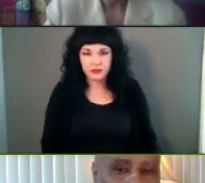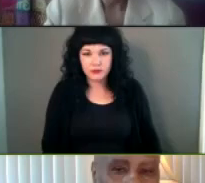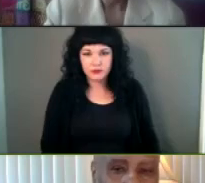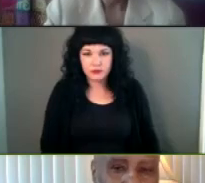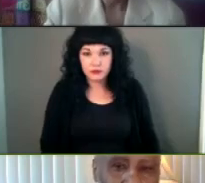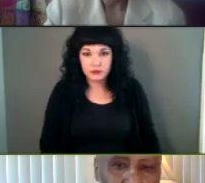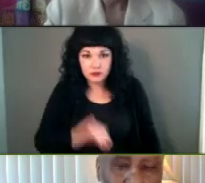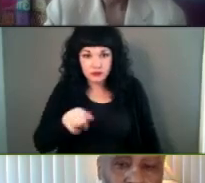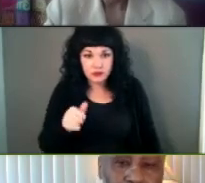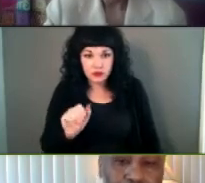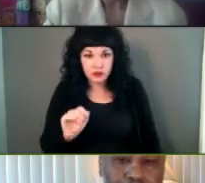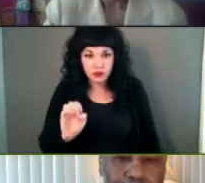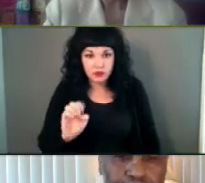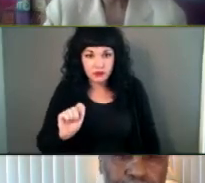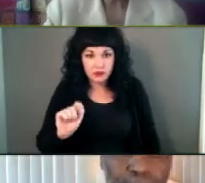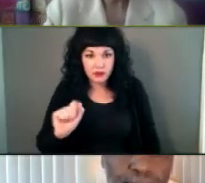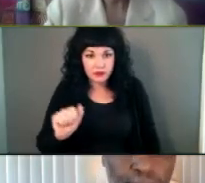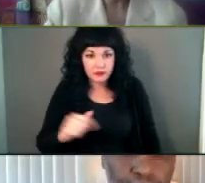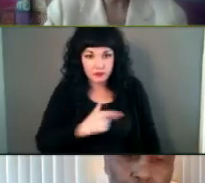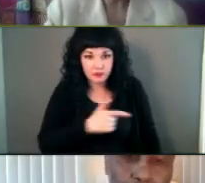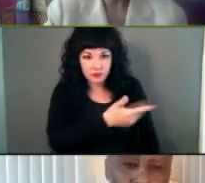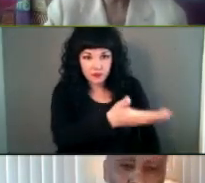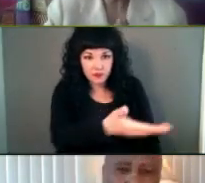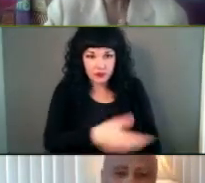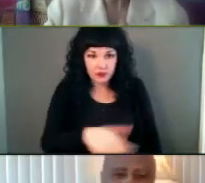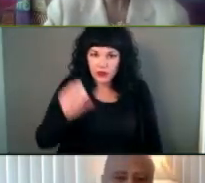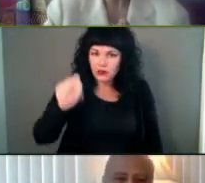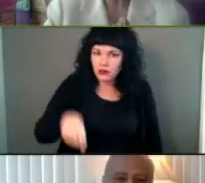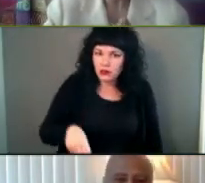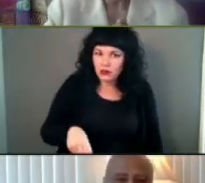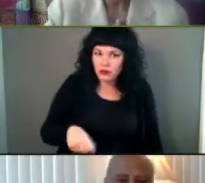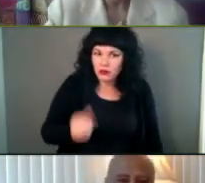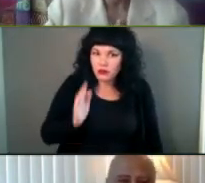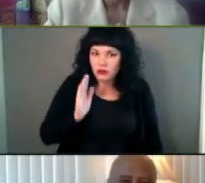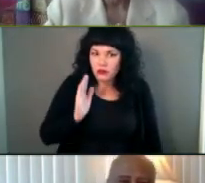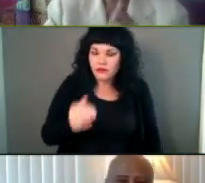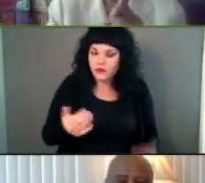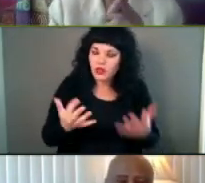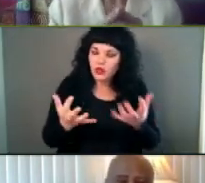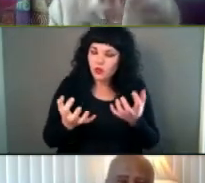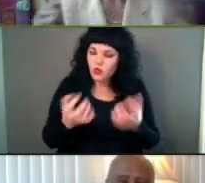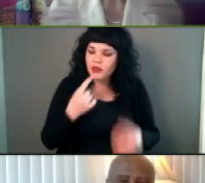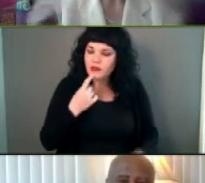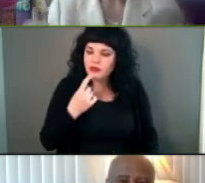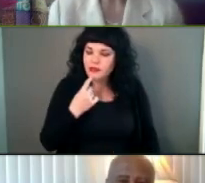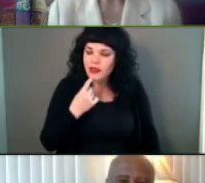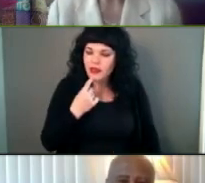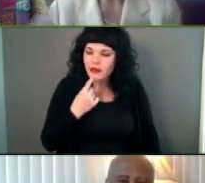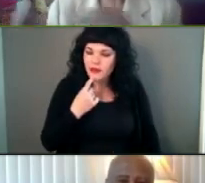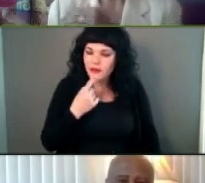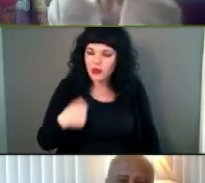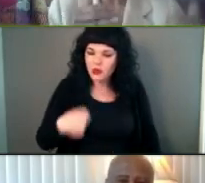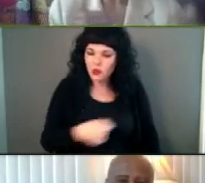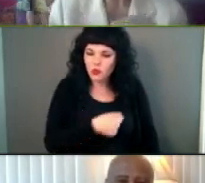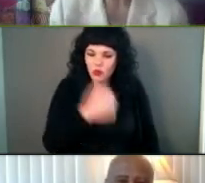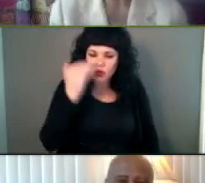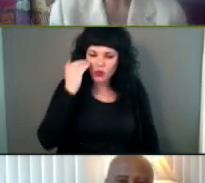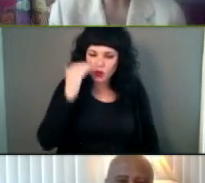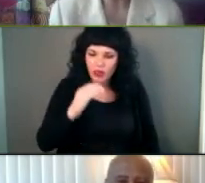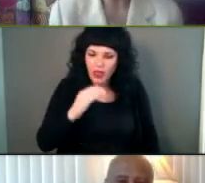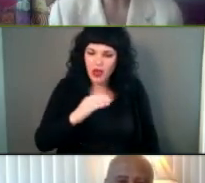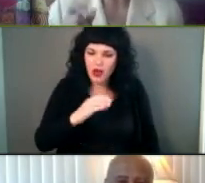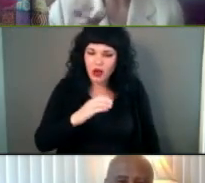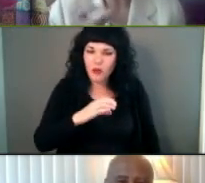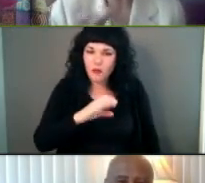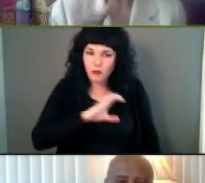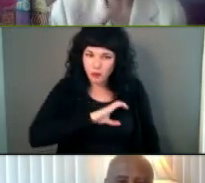Jametta, did you want anything? Yeah, I think I would like to say that we know police brutality has been historically an